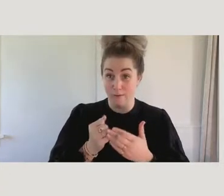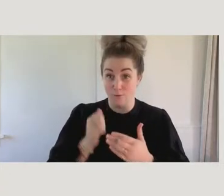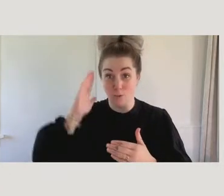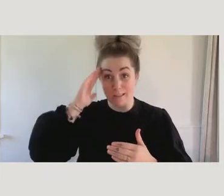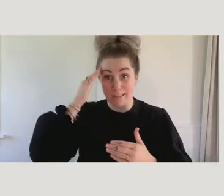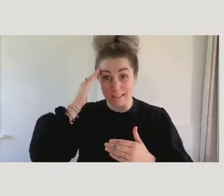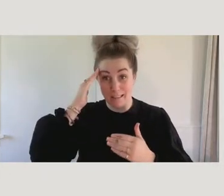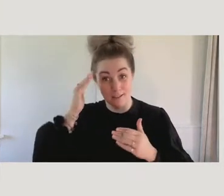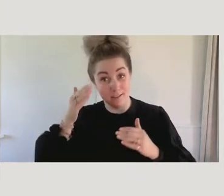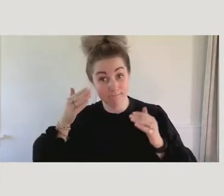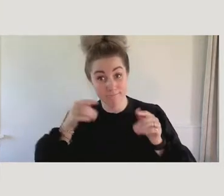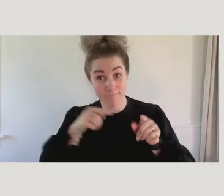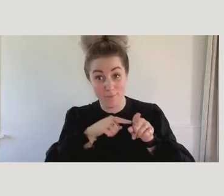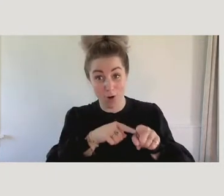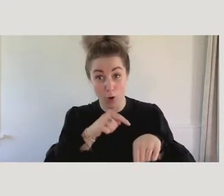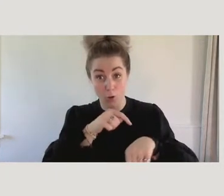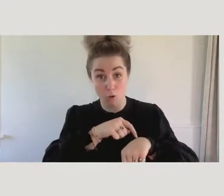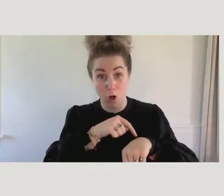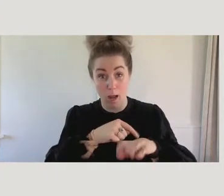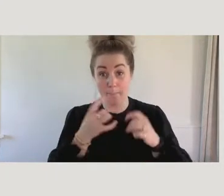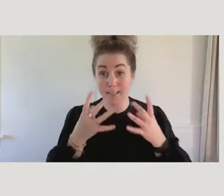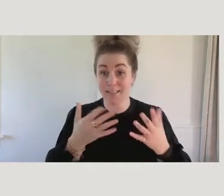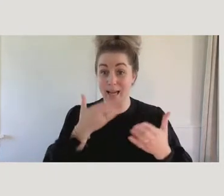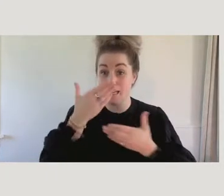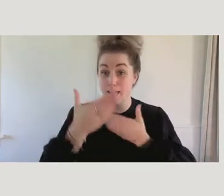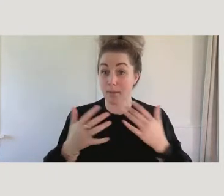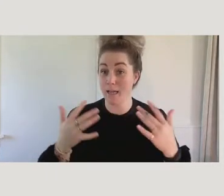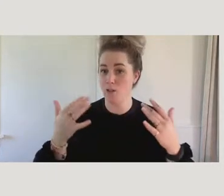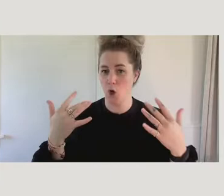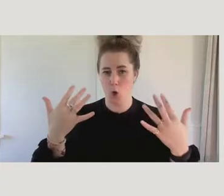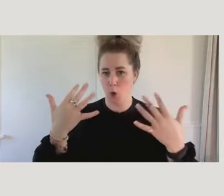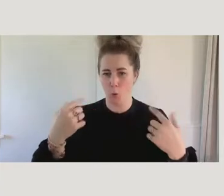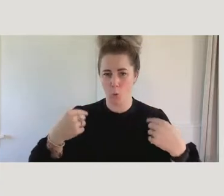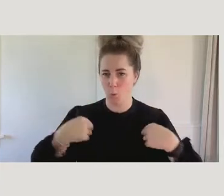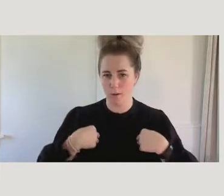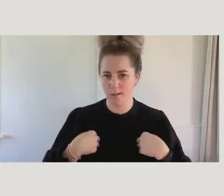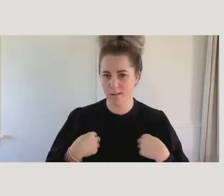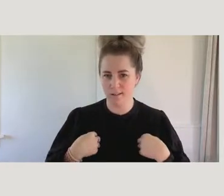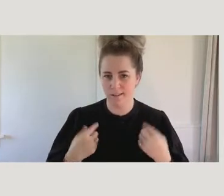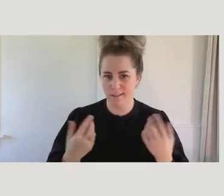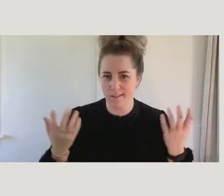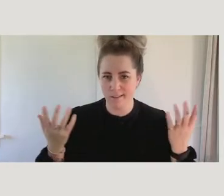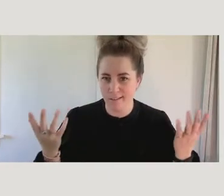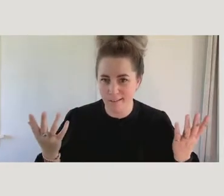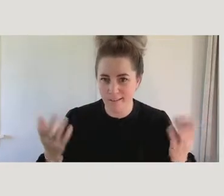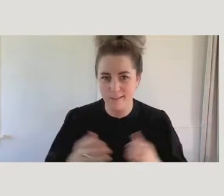undertake it's important though that I start off by telling you who on Earth I am